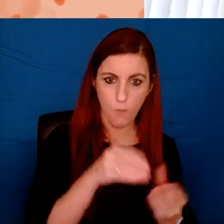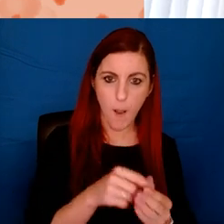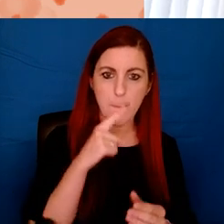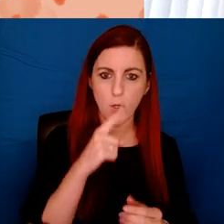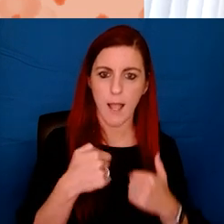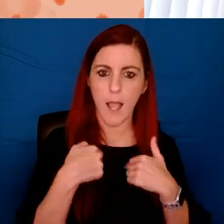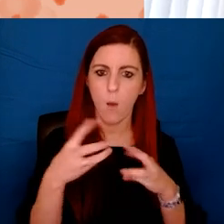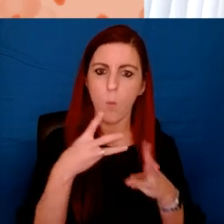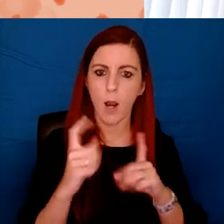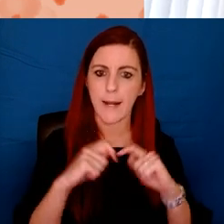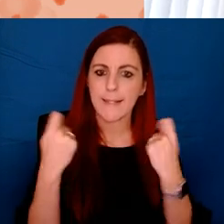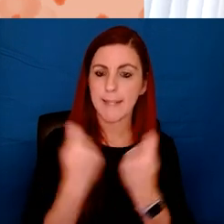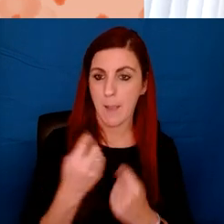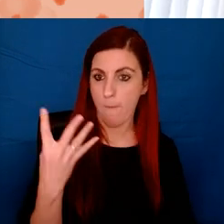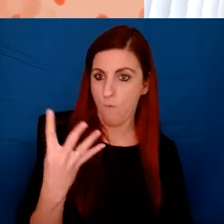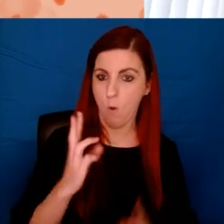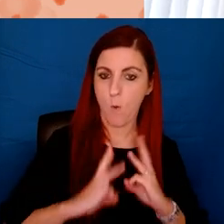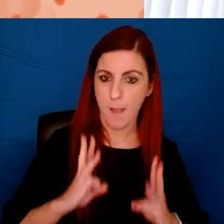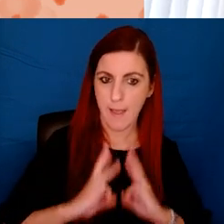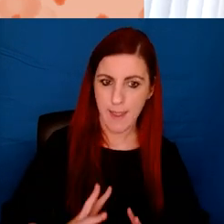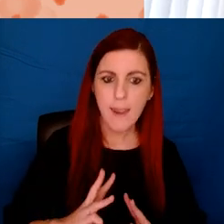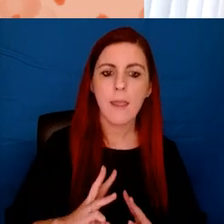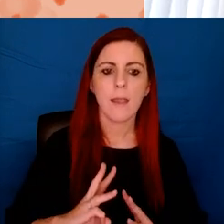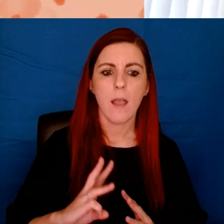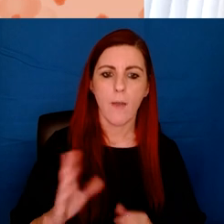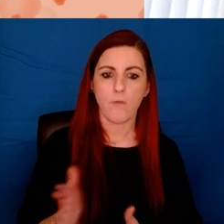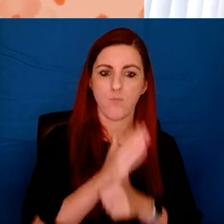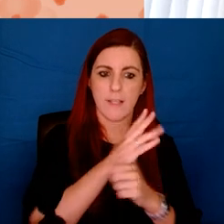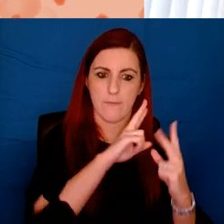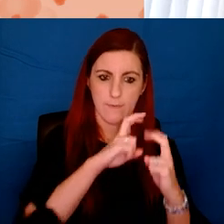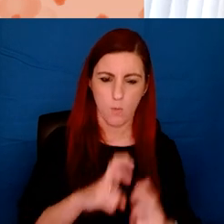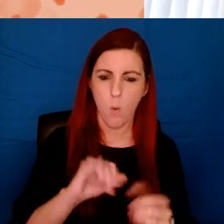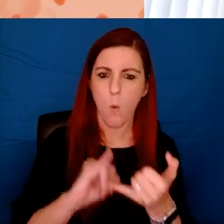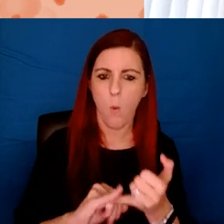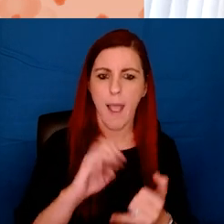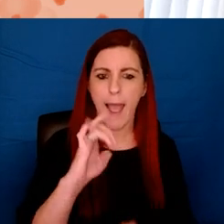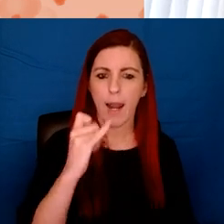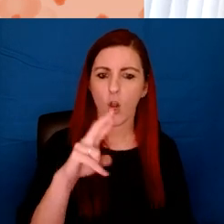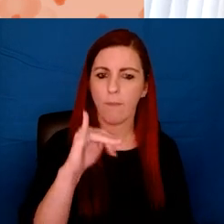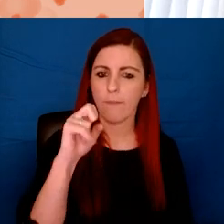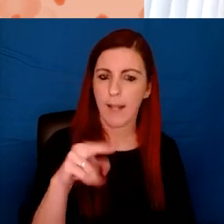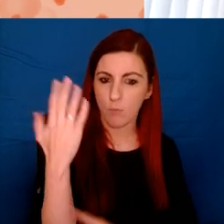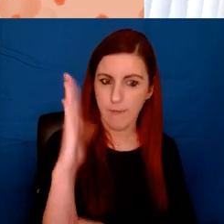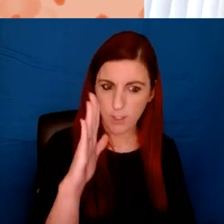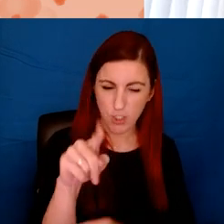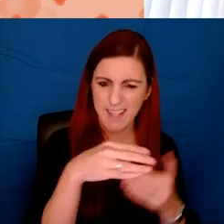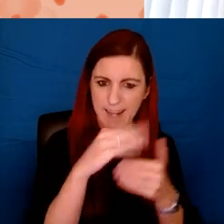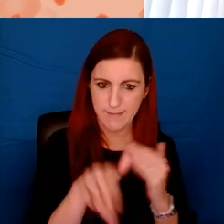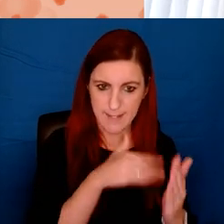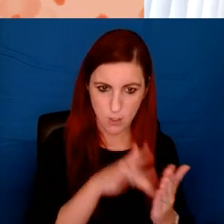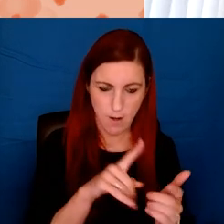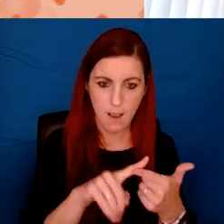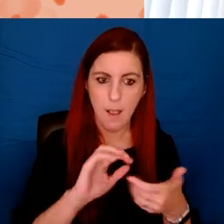project overall, but I'm one of a four-woman team. Our principal investigator is Professor Eleanor Flynn, who's the head of the